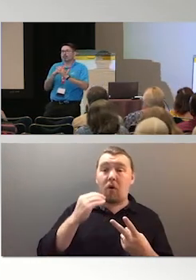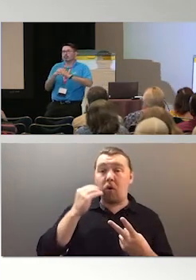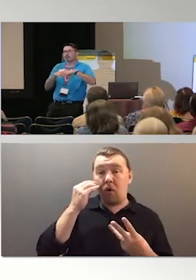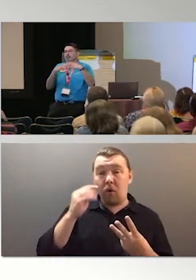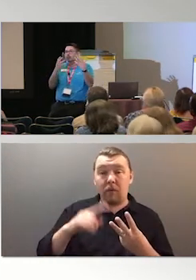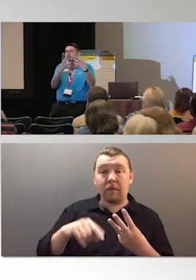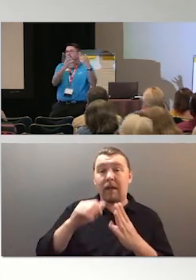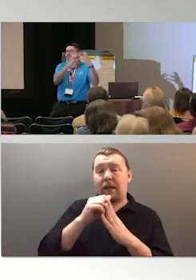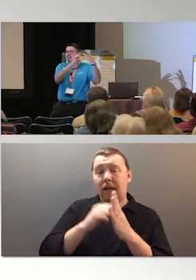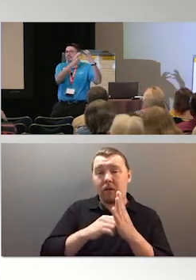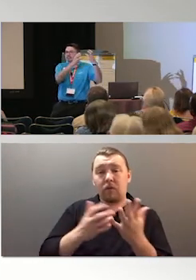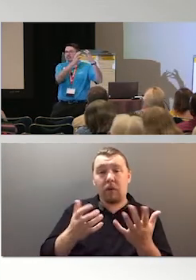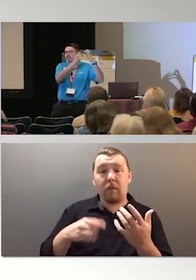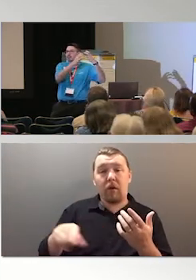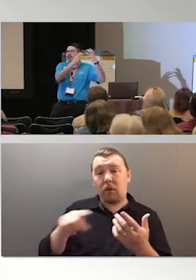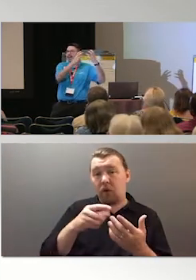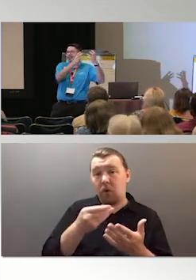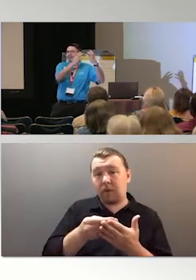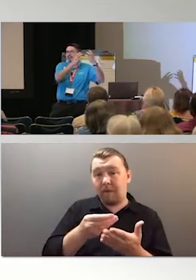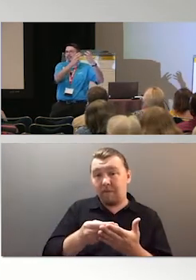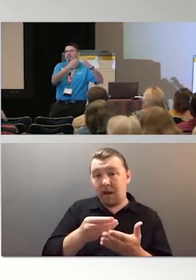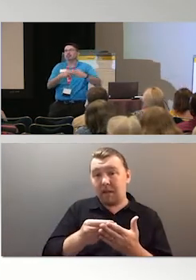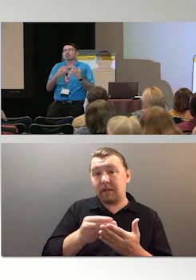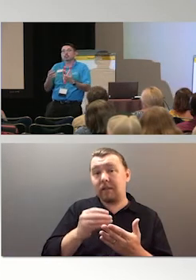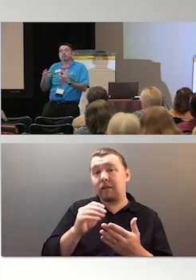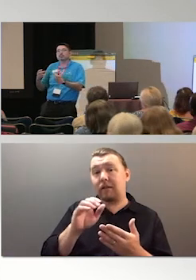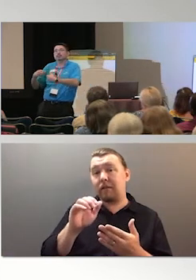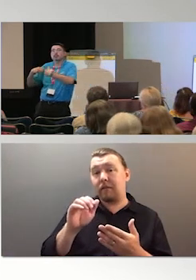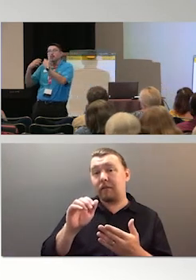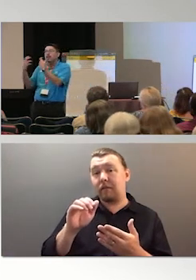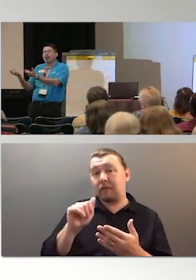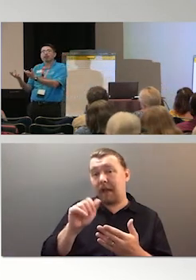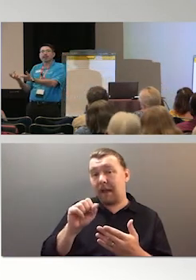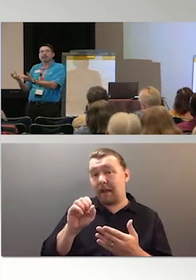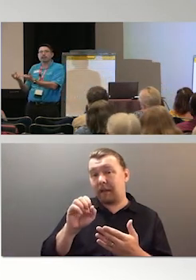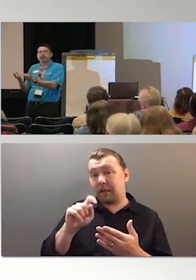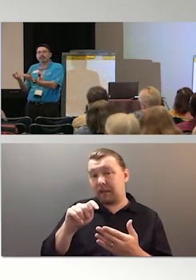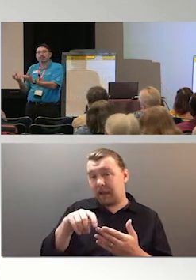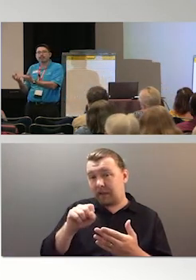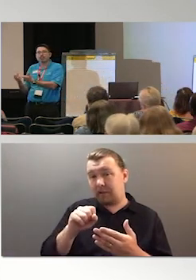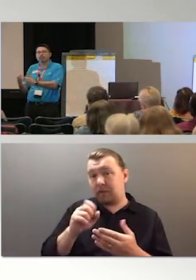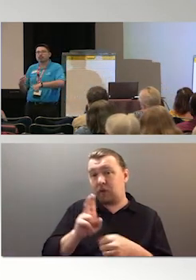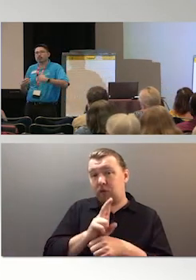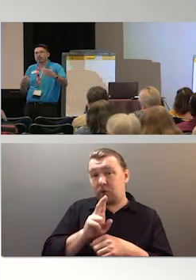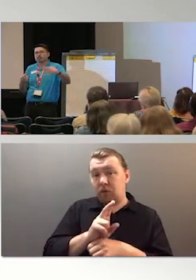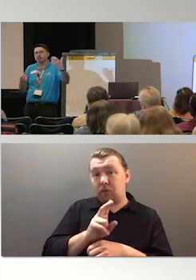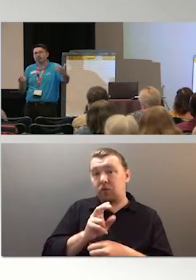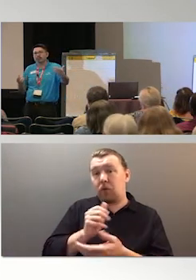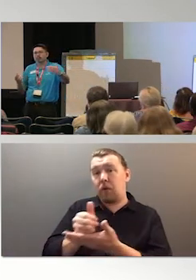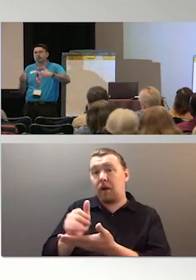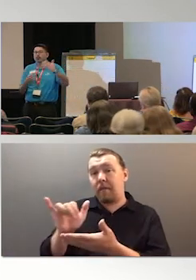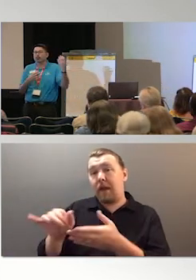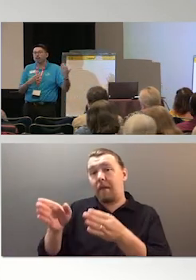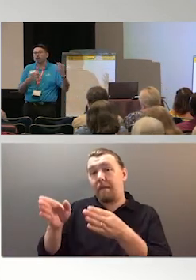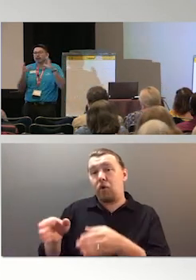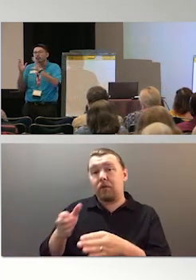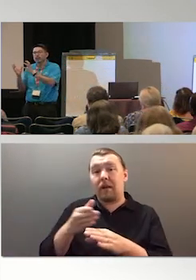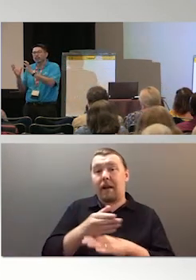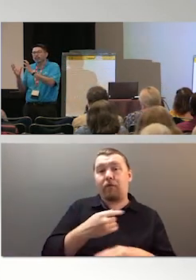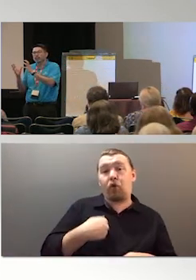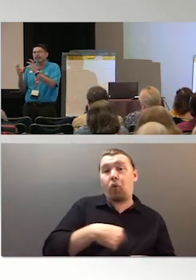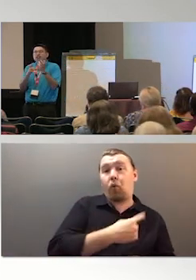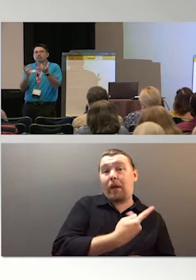want those funds and these assets to be used to help that individual for the rest of their lifetime when we're